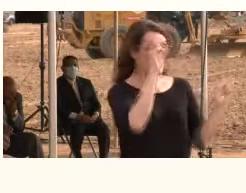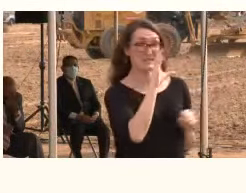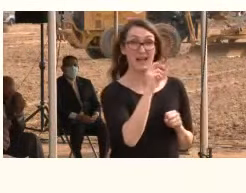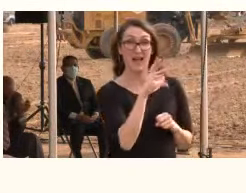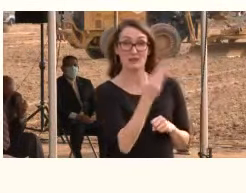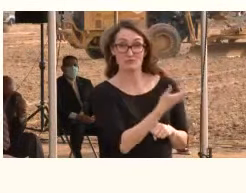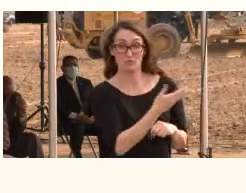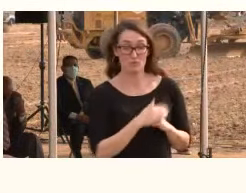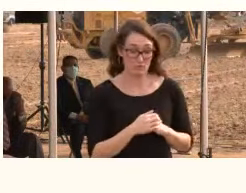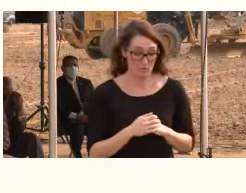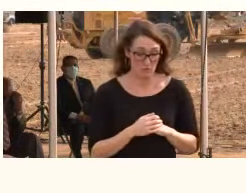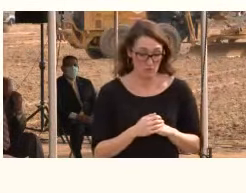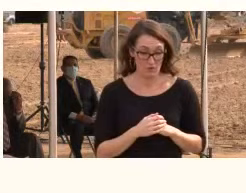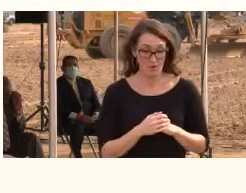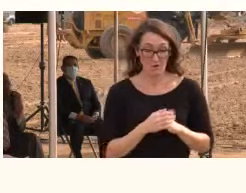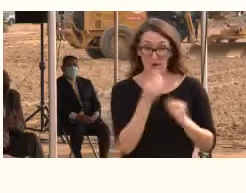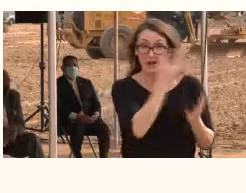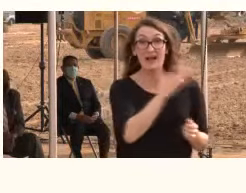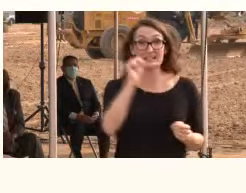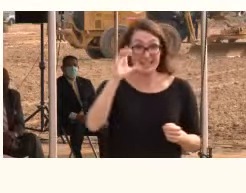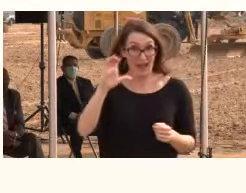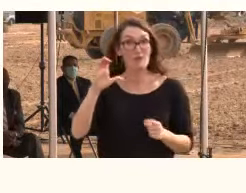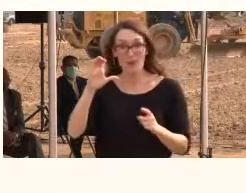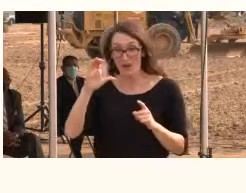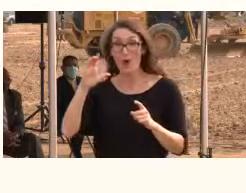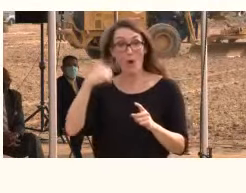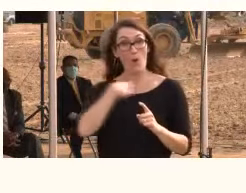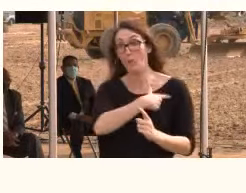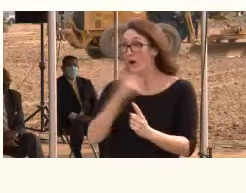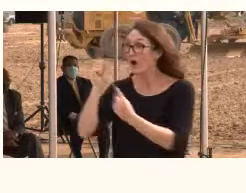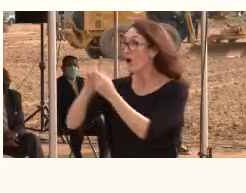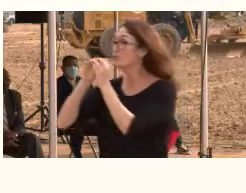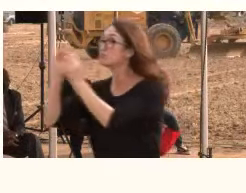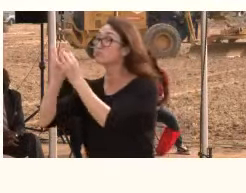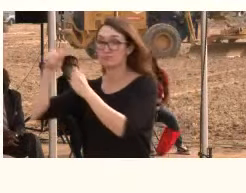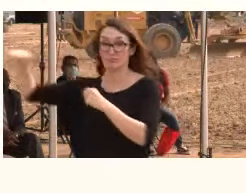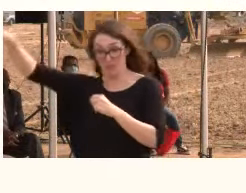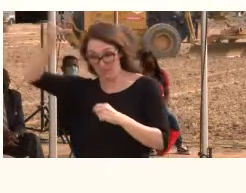that Sacramento heard us loud and clear,